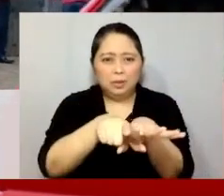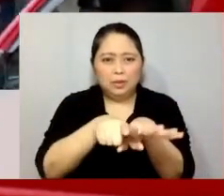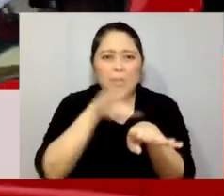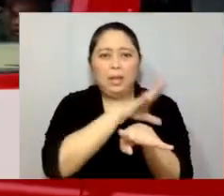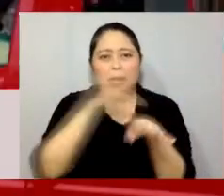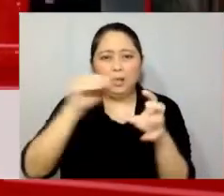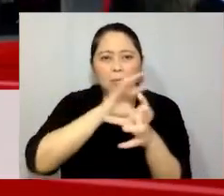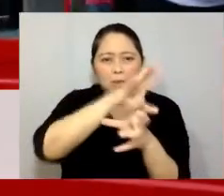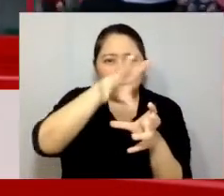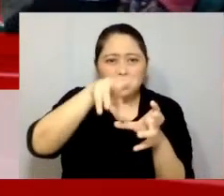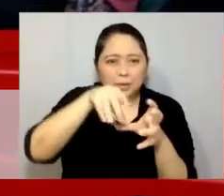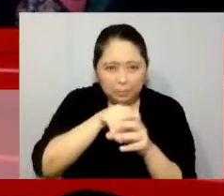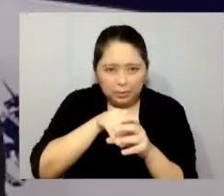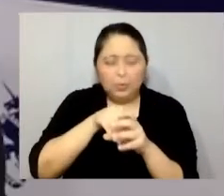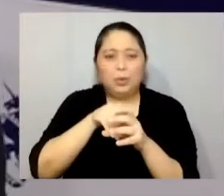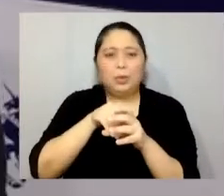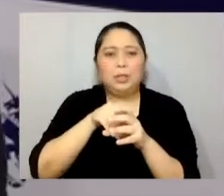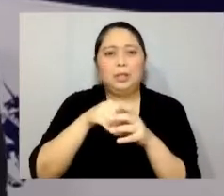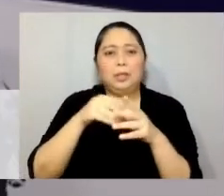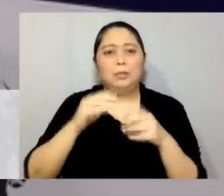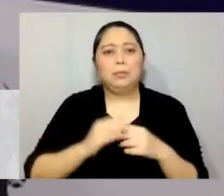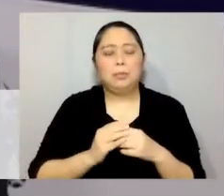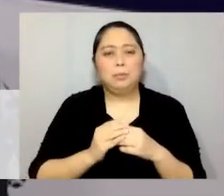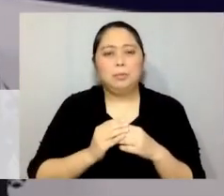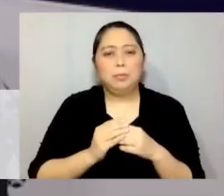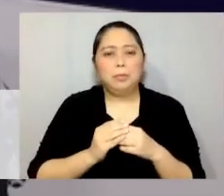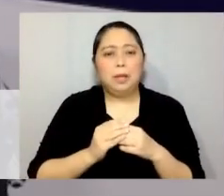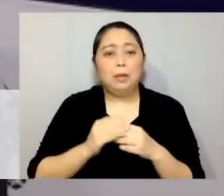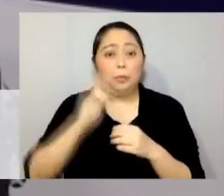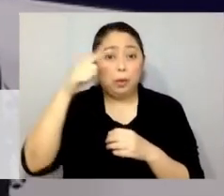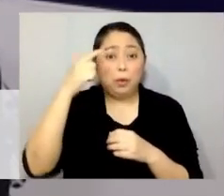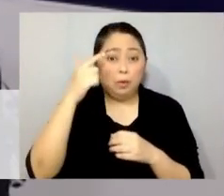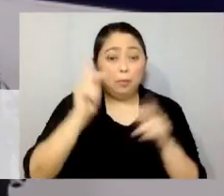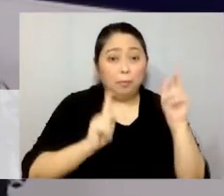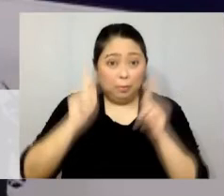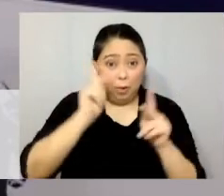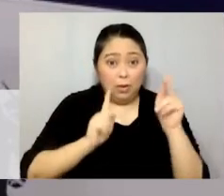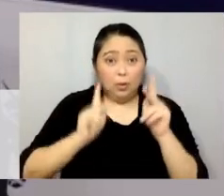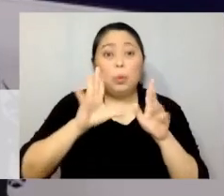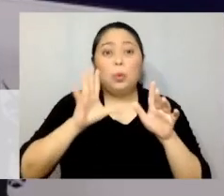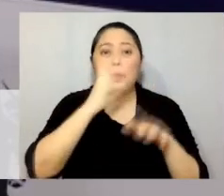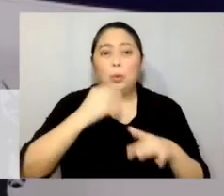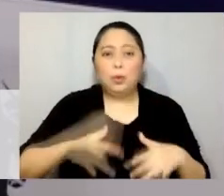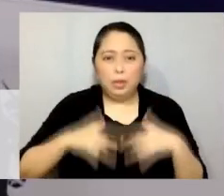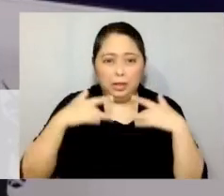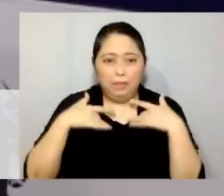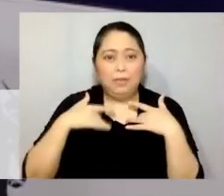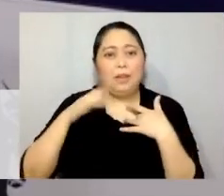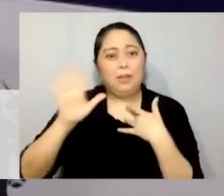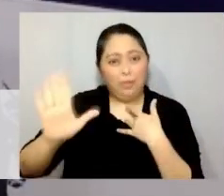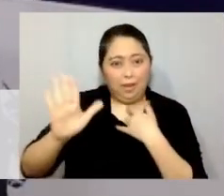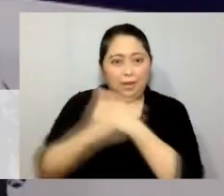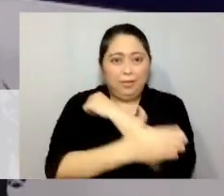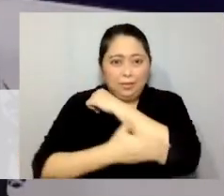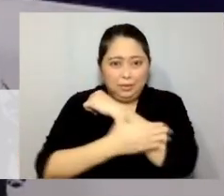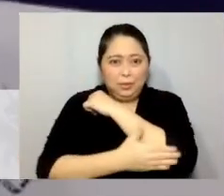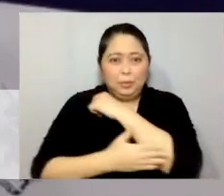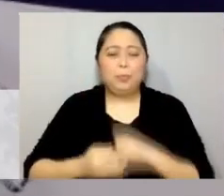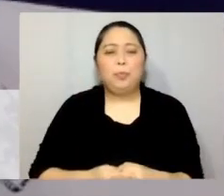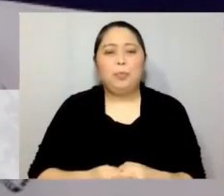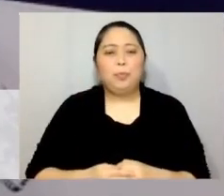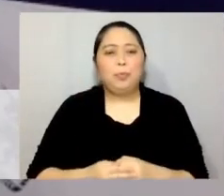among residents in the region. Essentially, the undertaking is to build